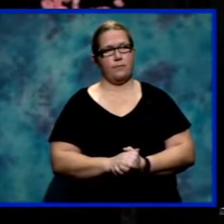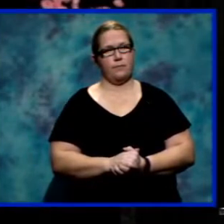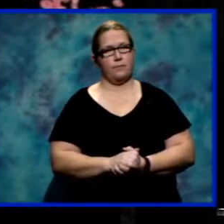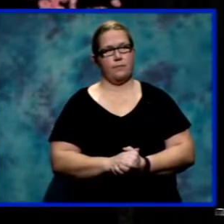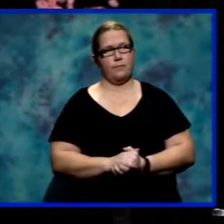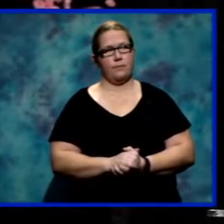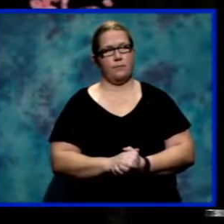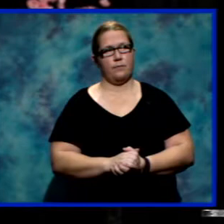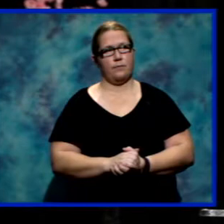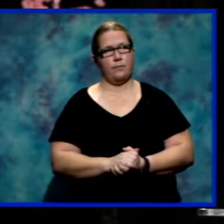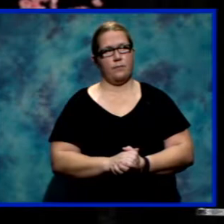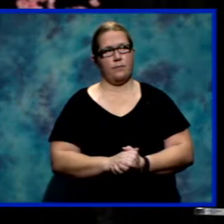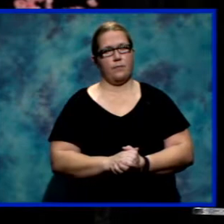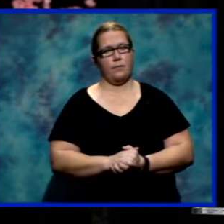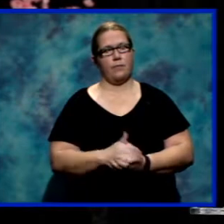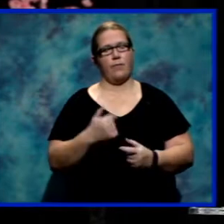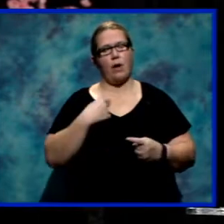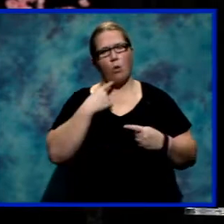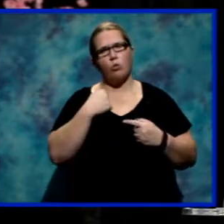As a pastor, I'll talk to you from my heart.